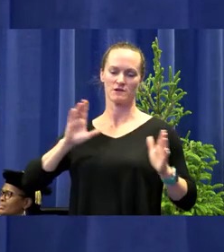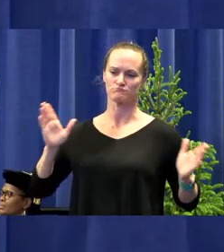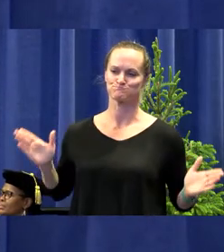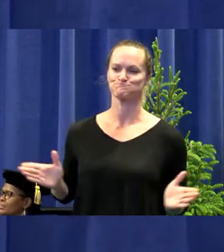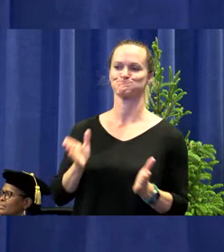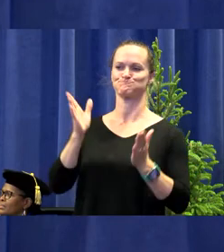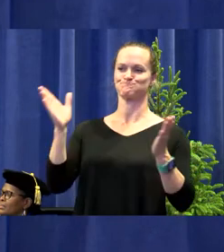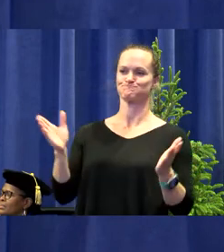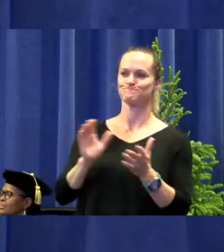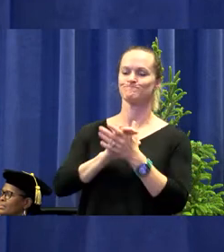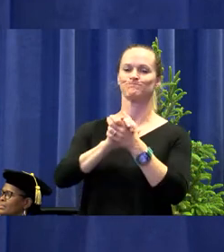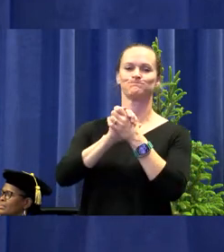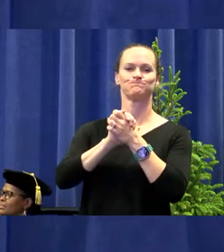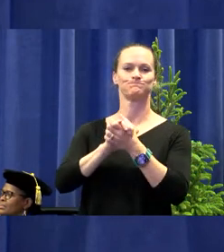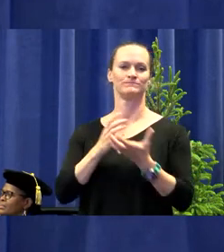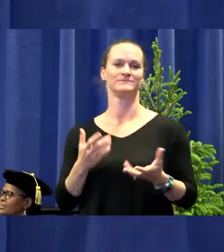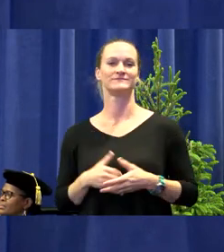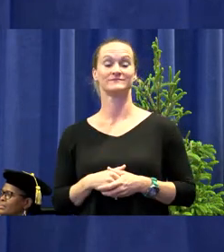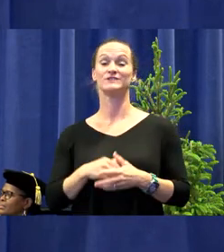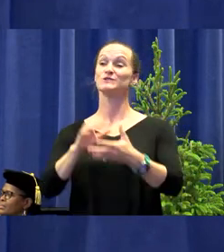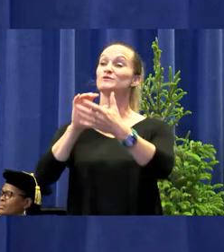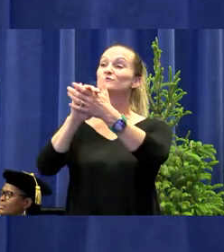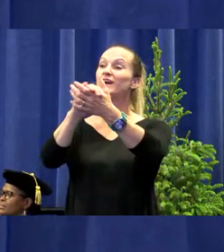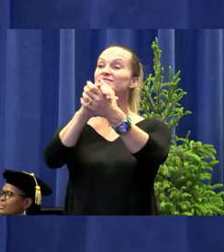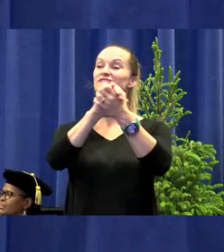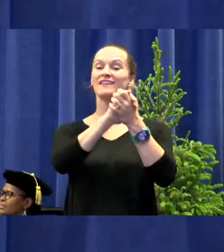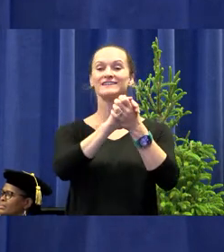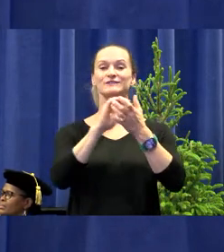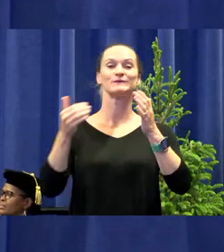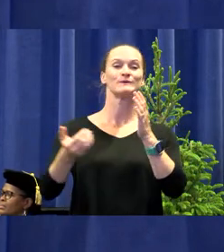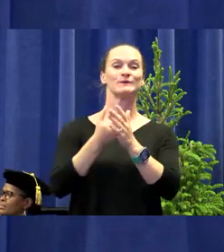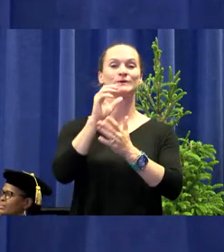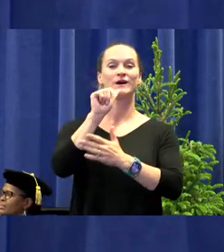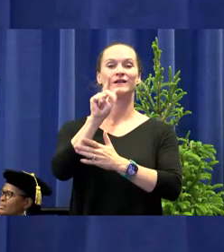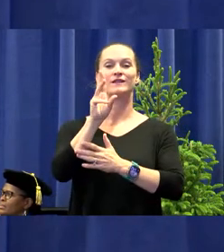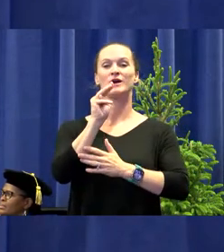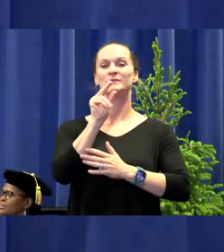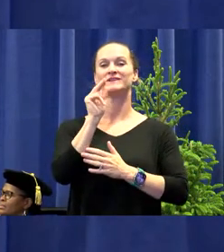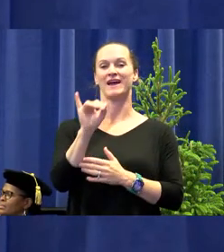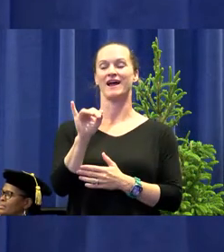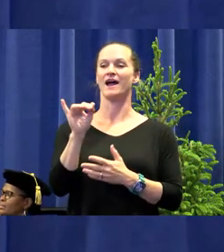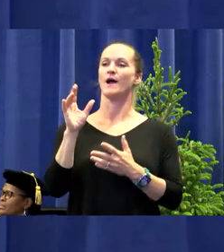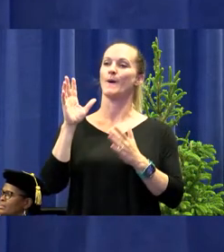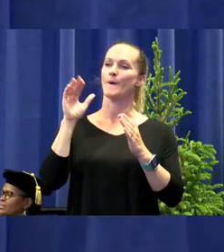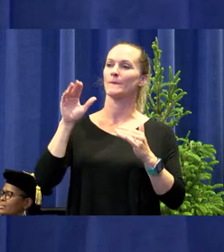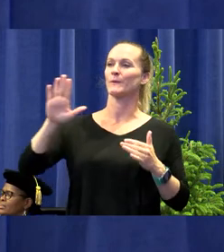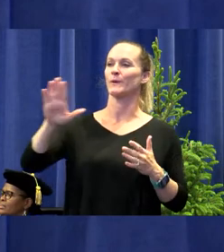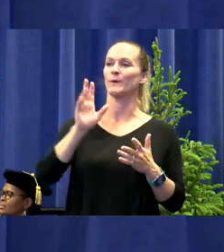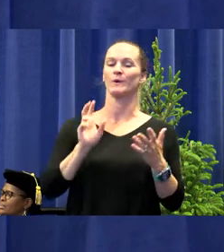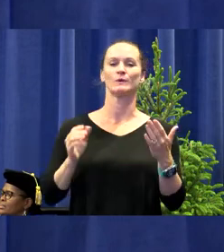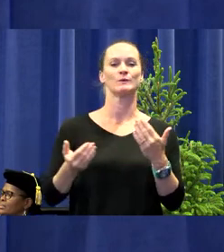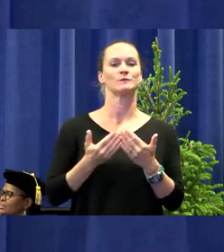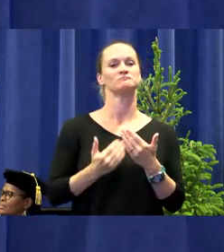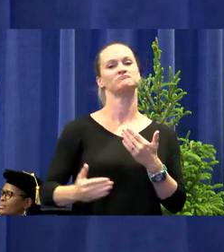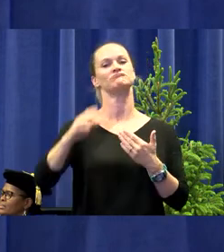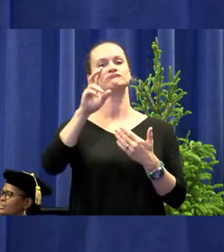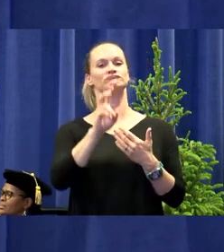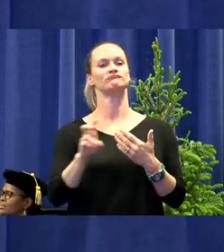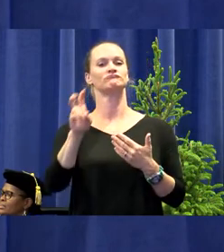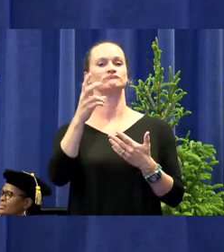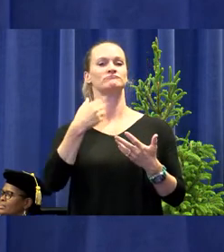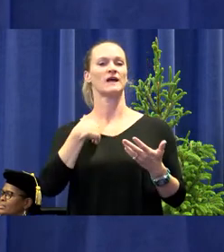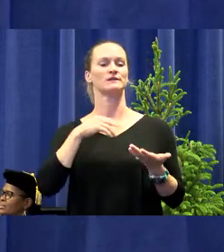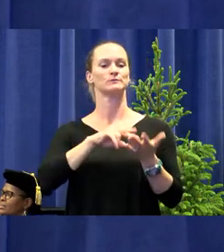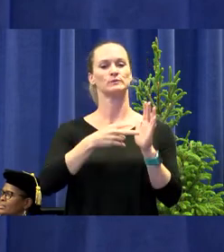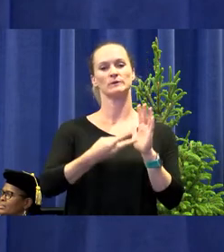you whenever you need it. Congratulations, new alumni. May your journey be filled with purpose, fulfillment, and